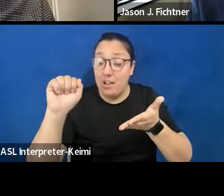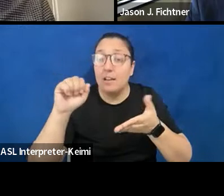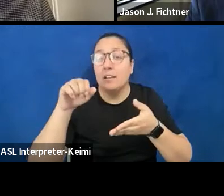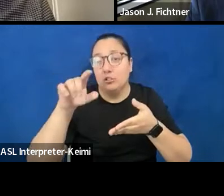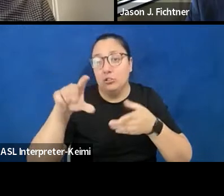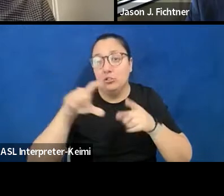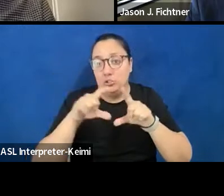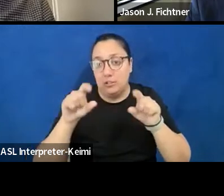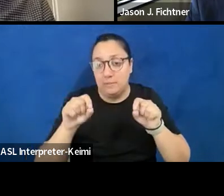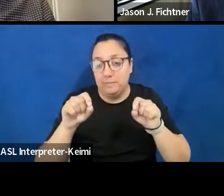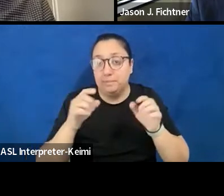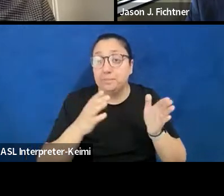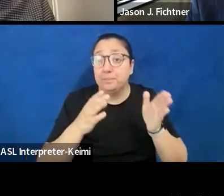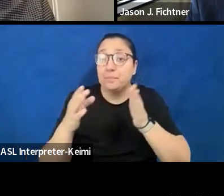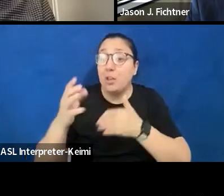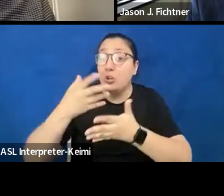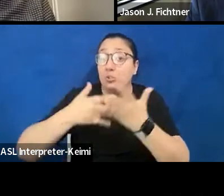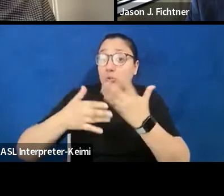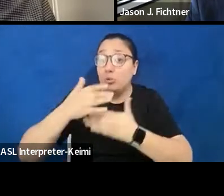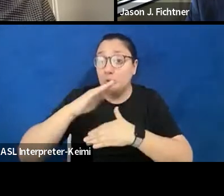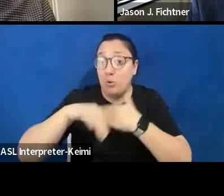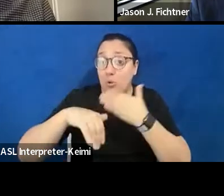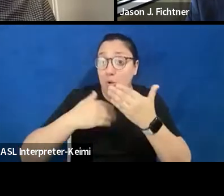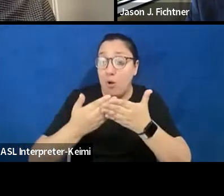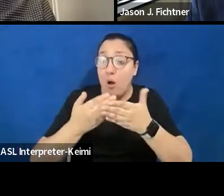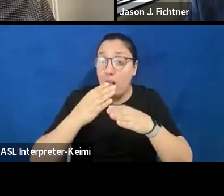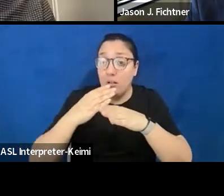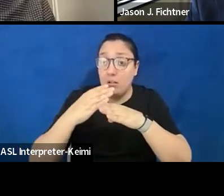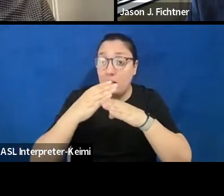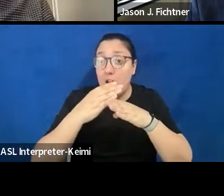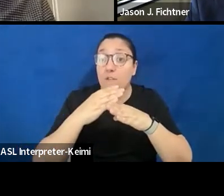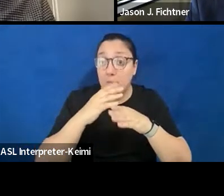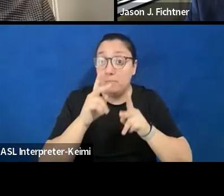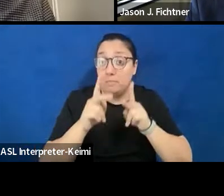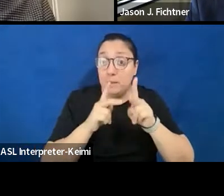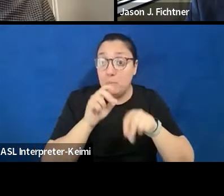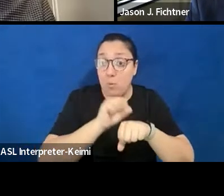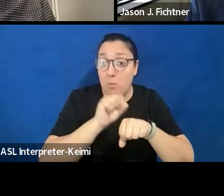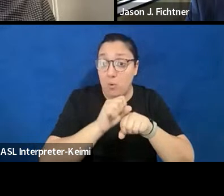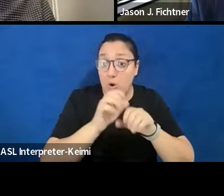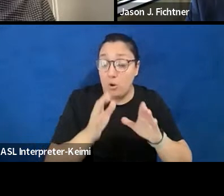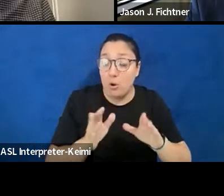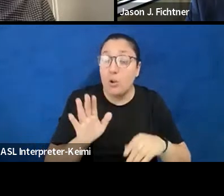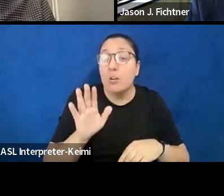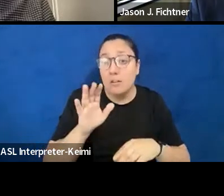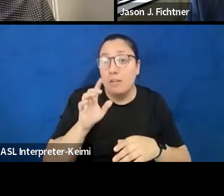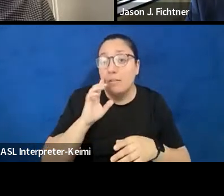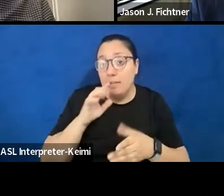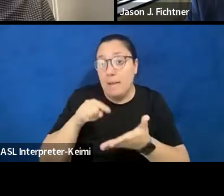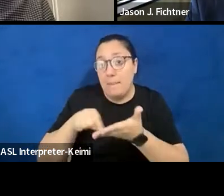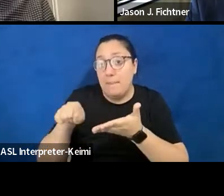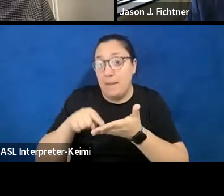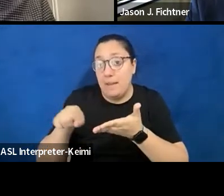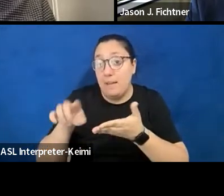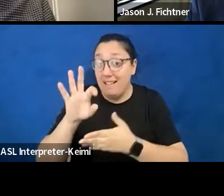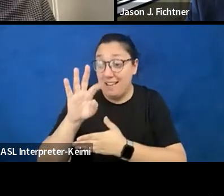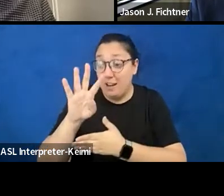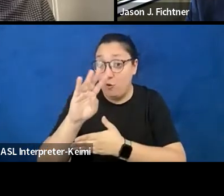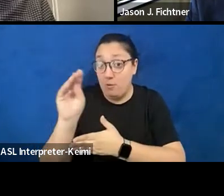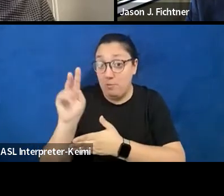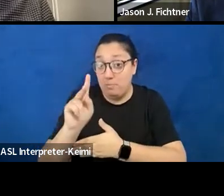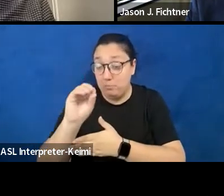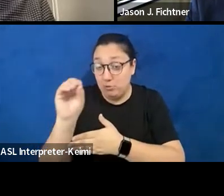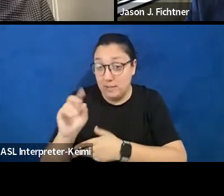social element is that all covered workers are contributing to the program. About 94% of workers are currently covered by